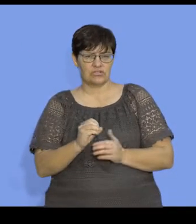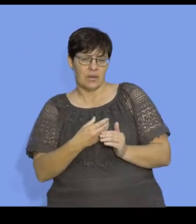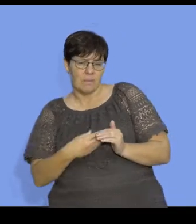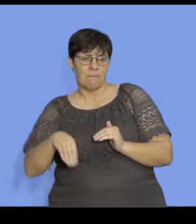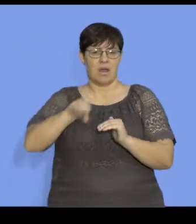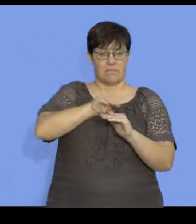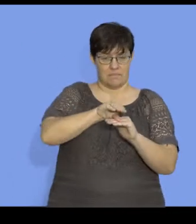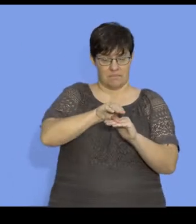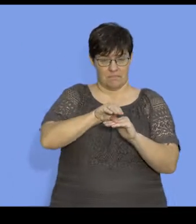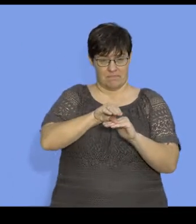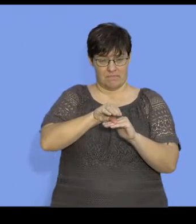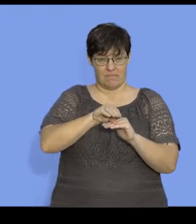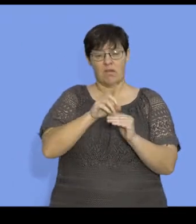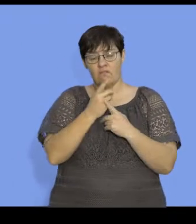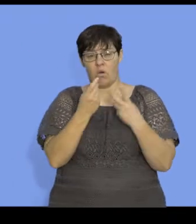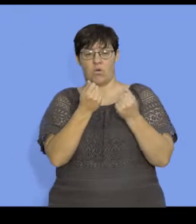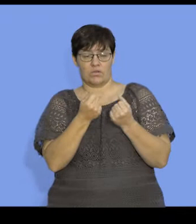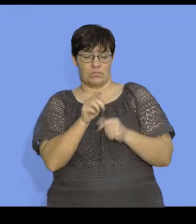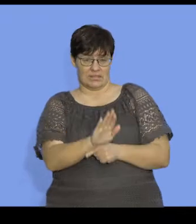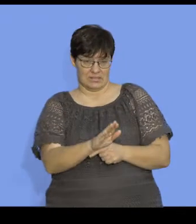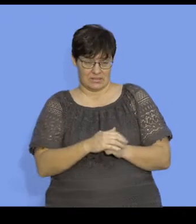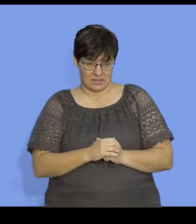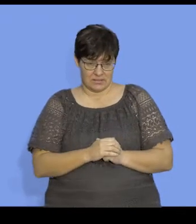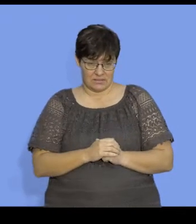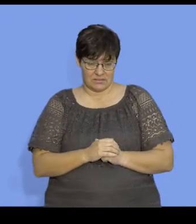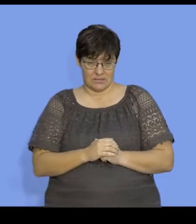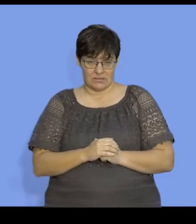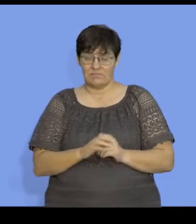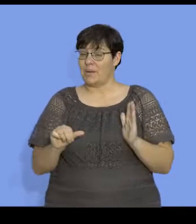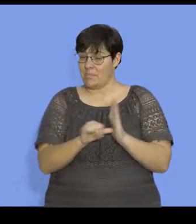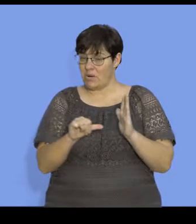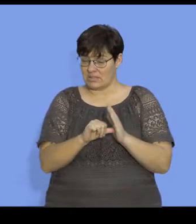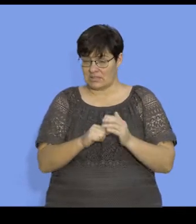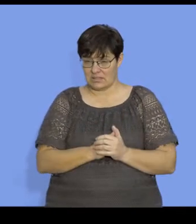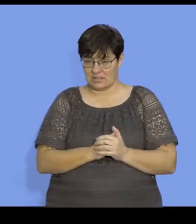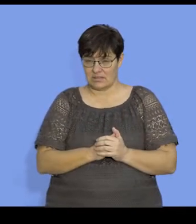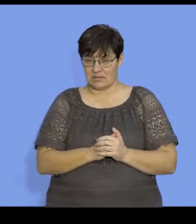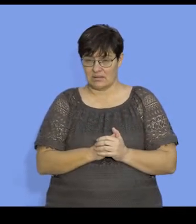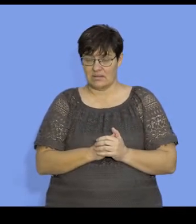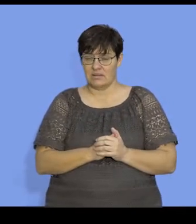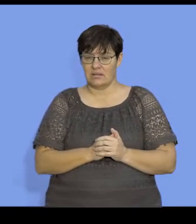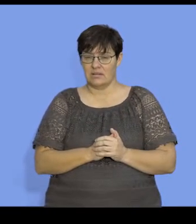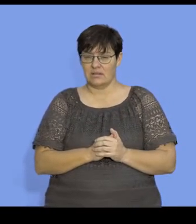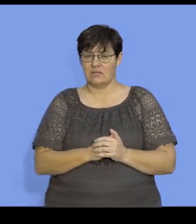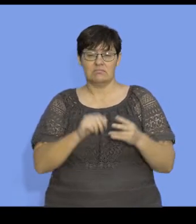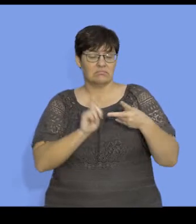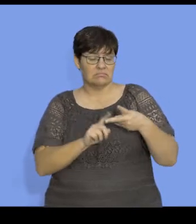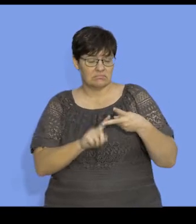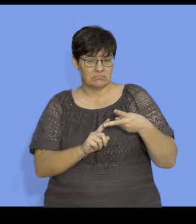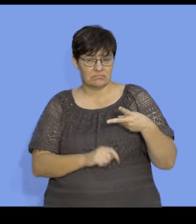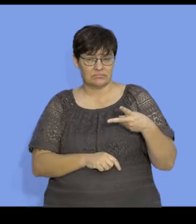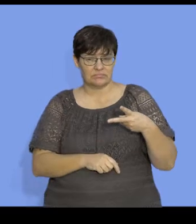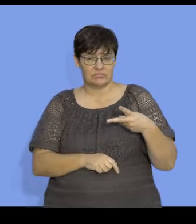on the cost price? Right? Important. Two, will there be an increase or